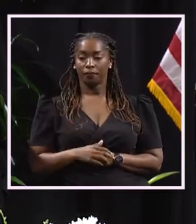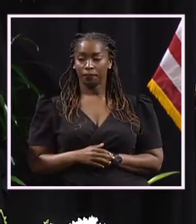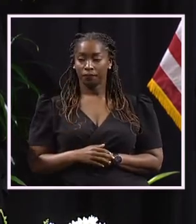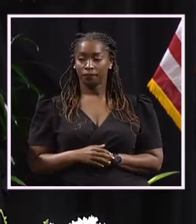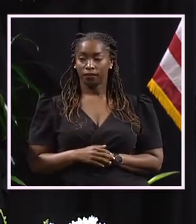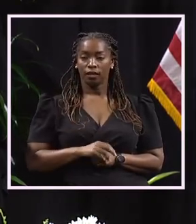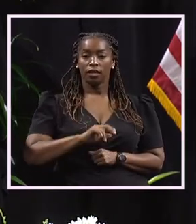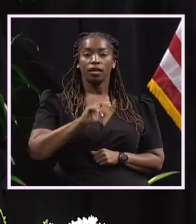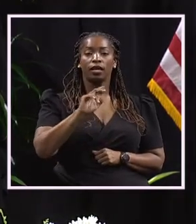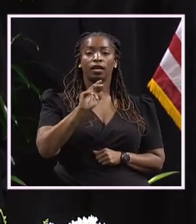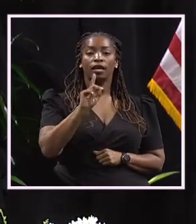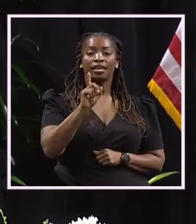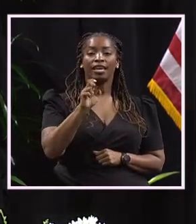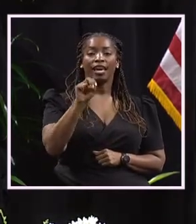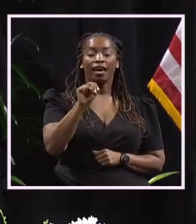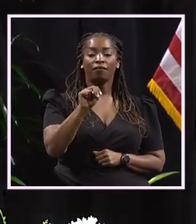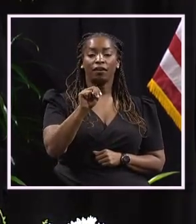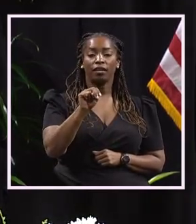Kevin Emmanuel Spears.